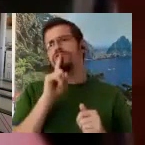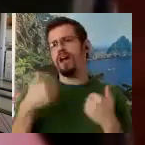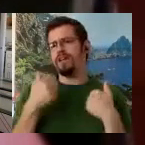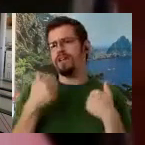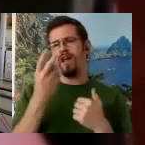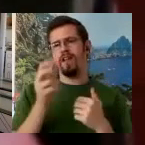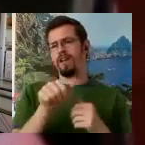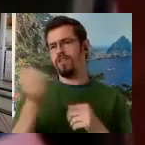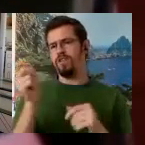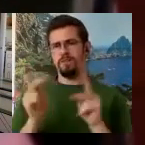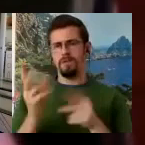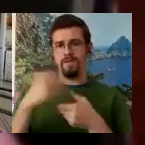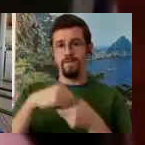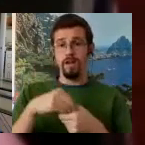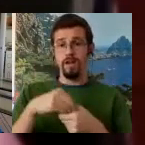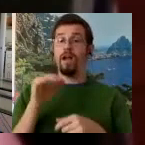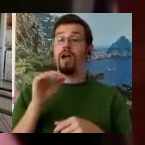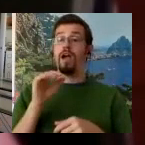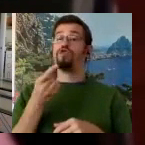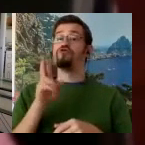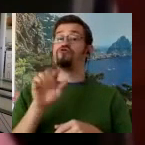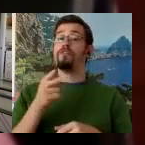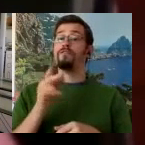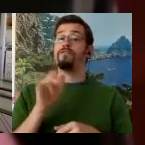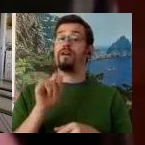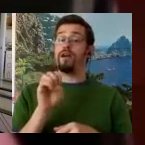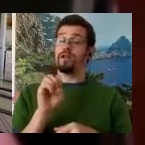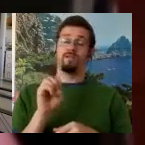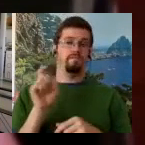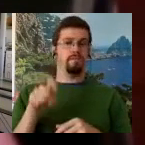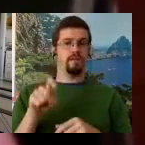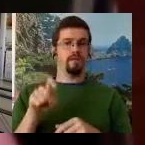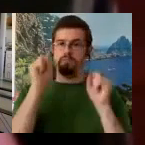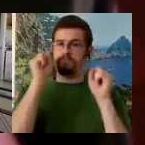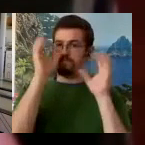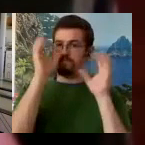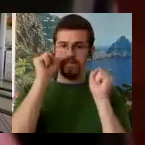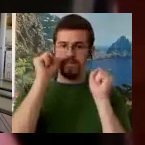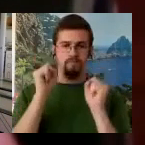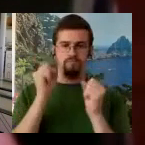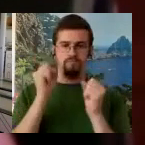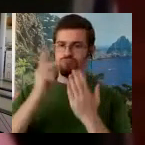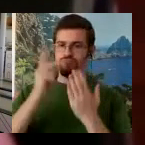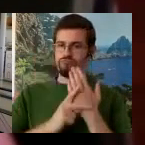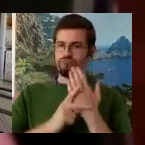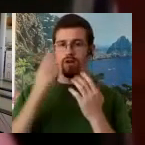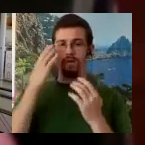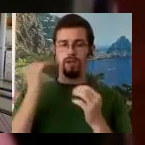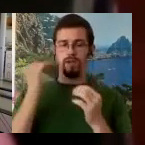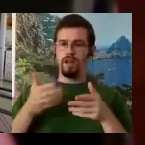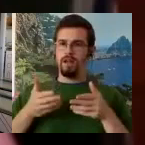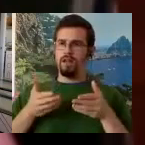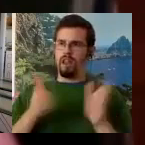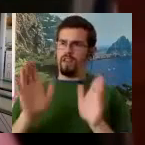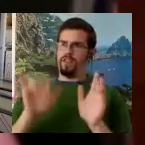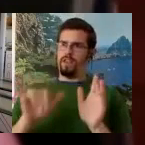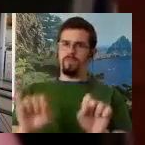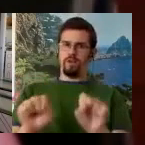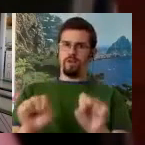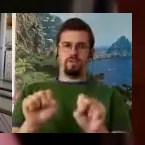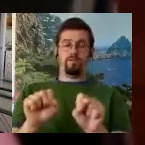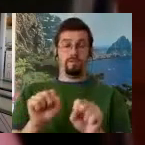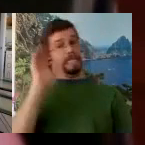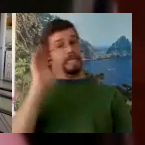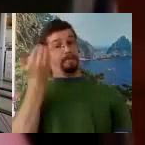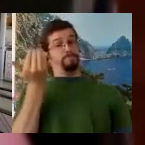years. And Graphite itself must be an amazing program, isn't it? Because it's making this possible in some way. It looks like that